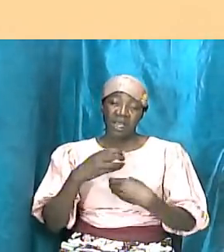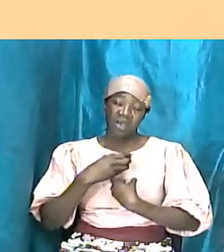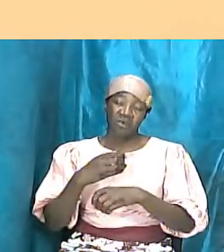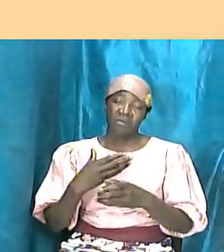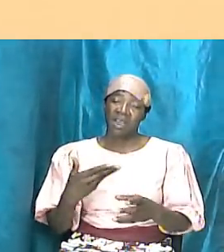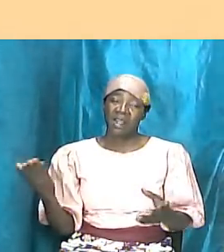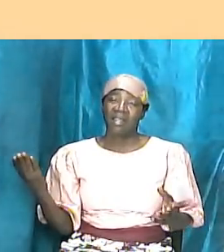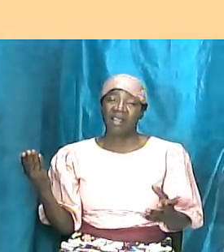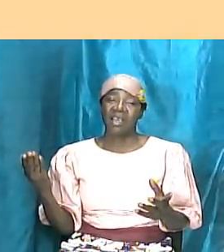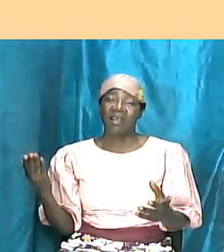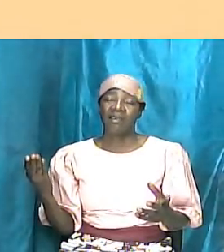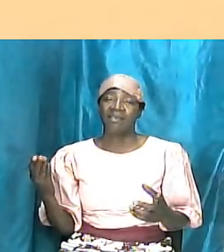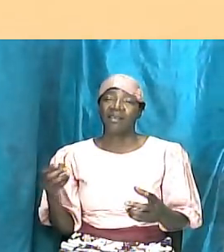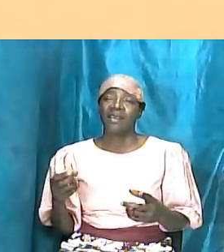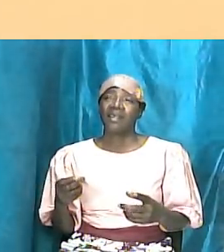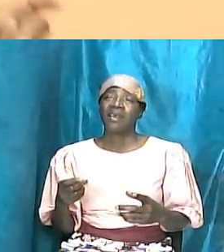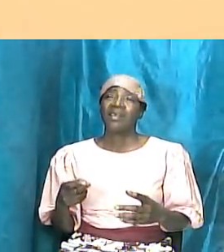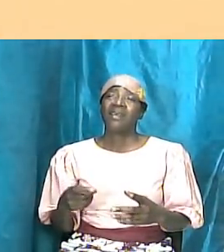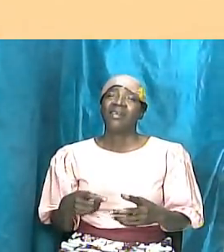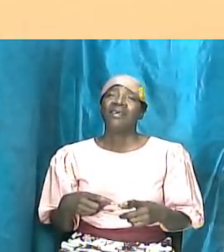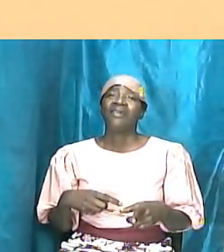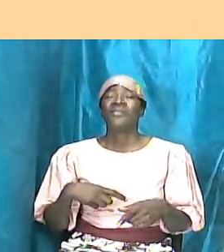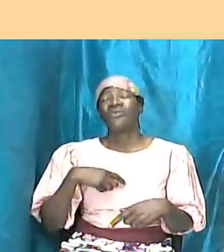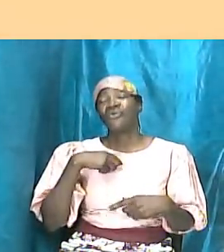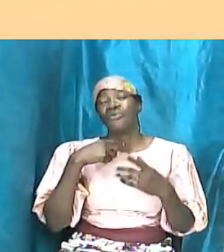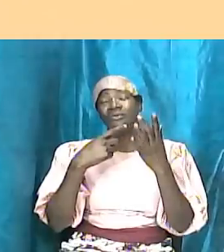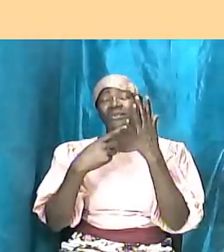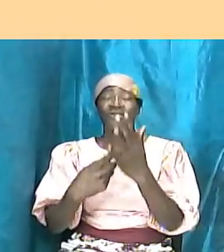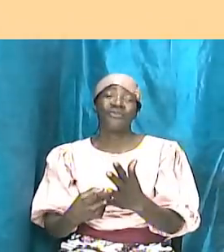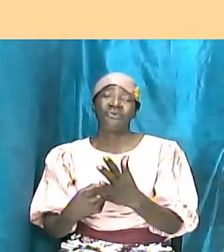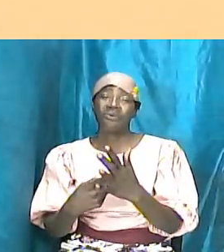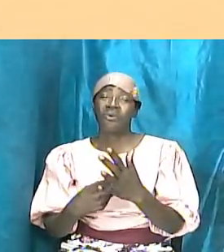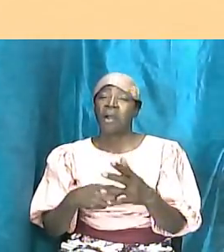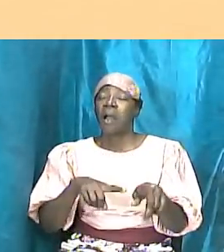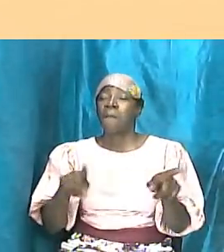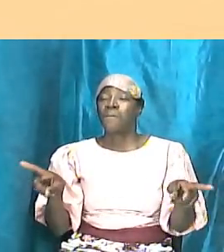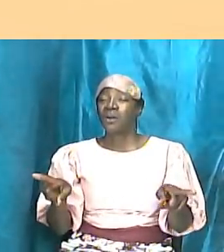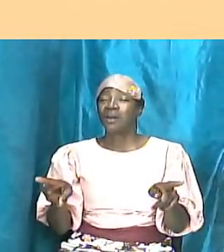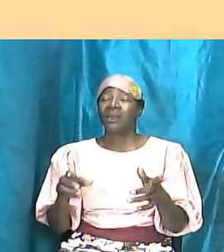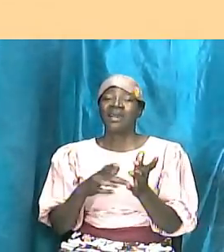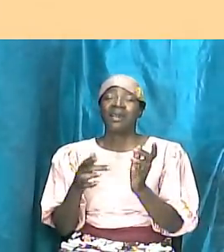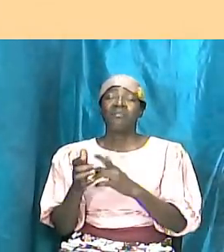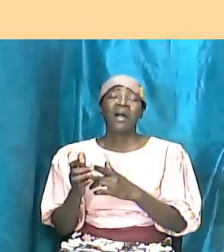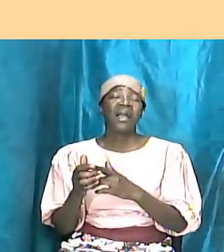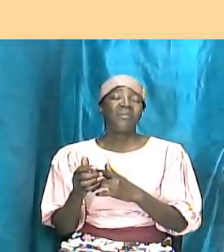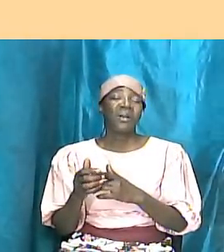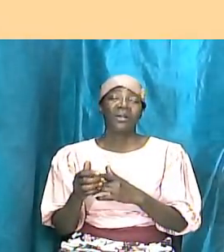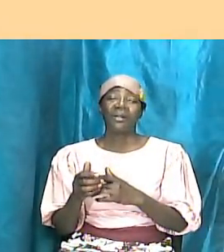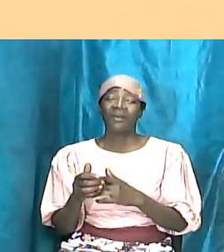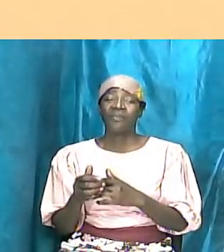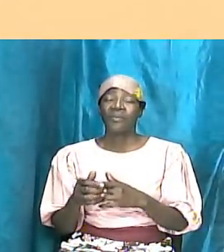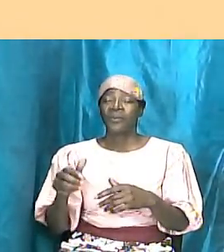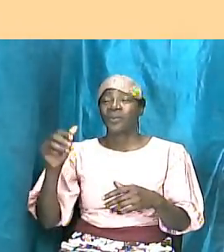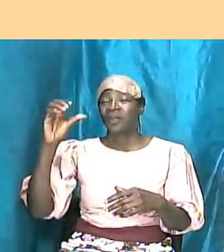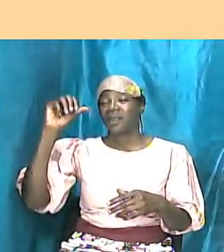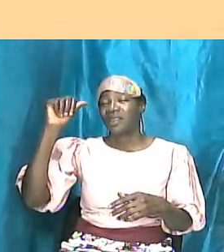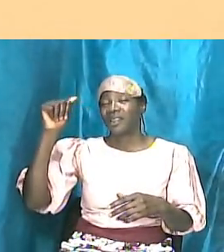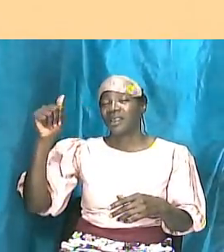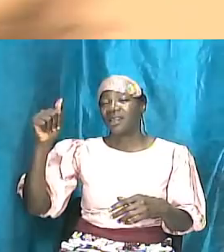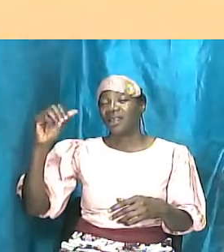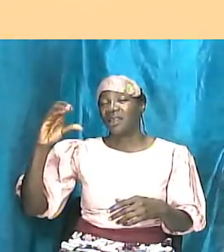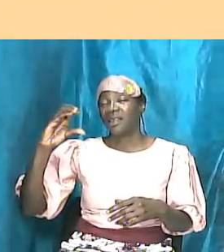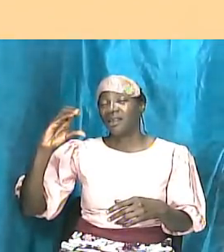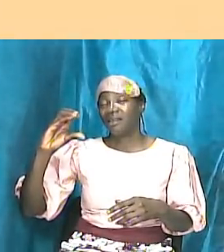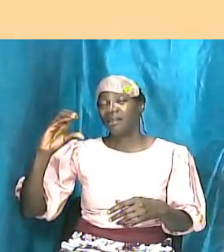to describe particular things. But we are going to show, because the Bible declares it, and in Acts 15, from one blood,